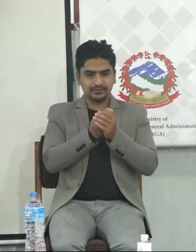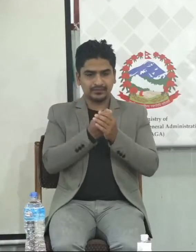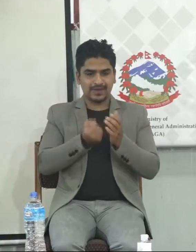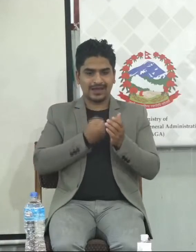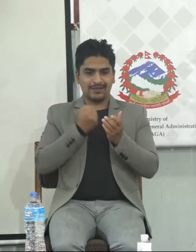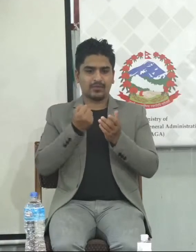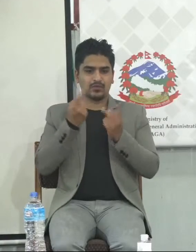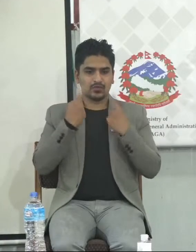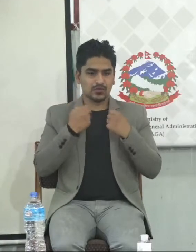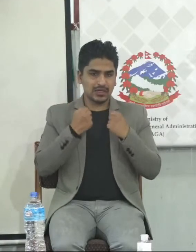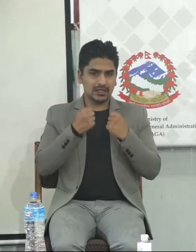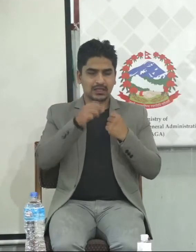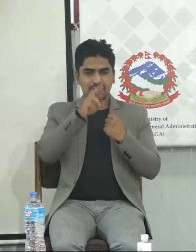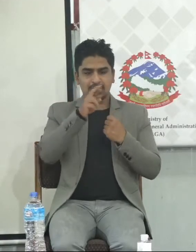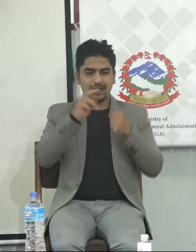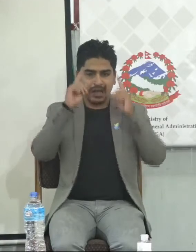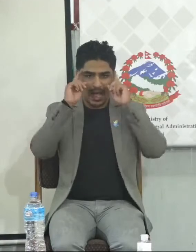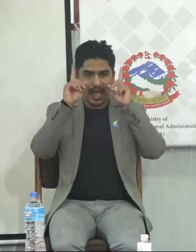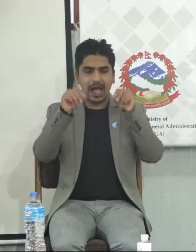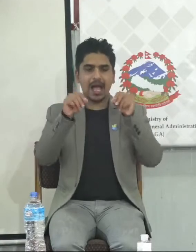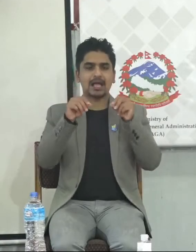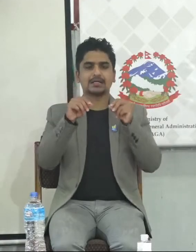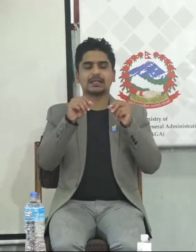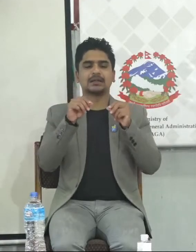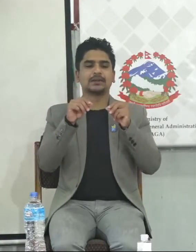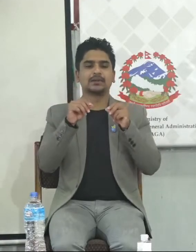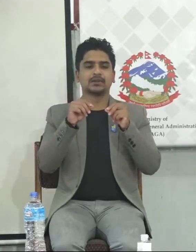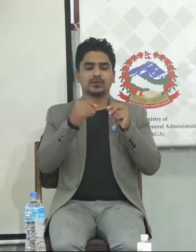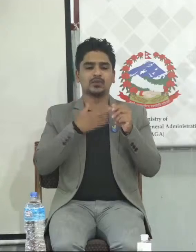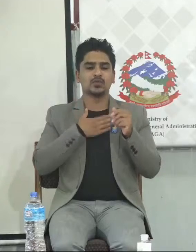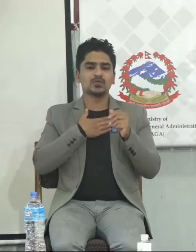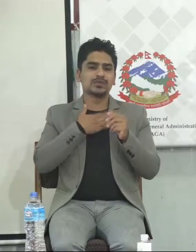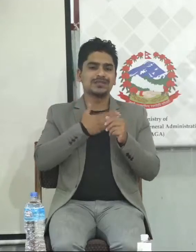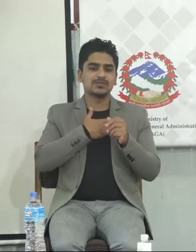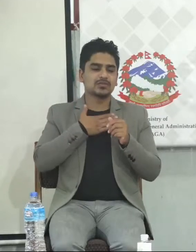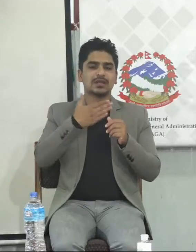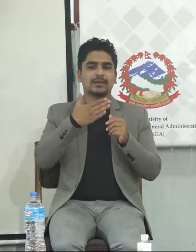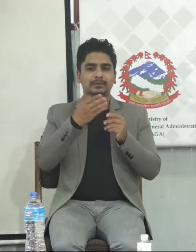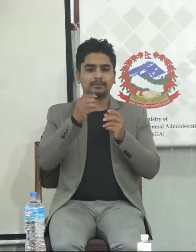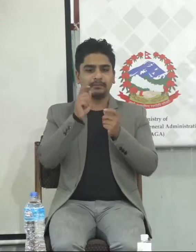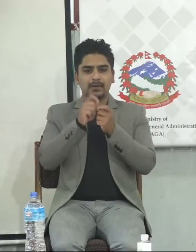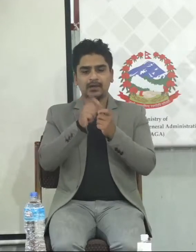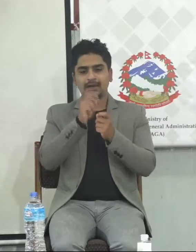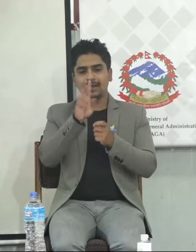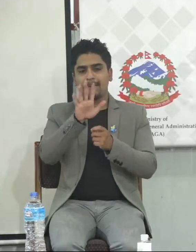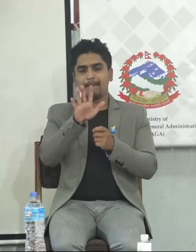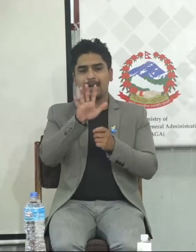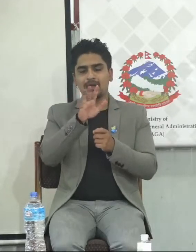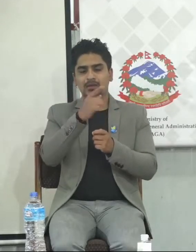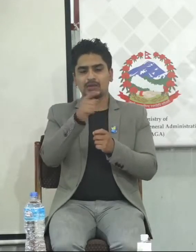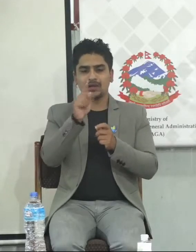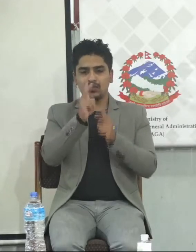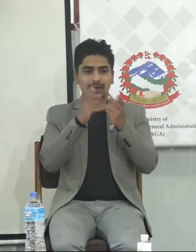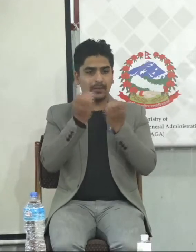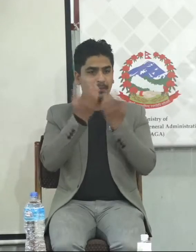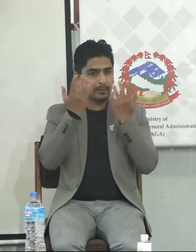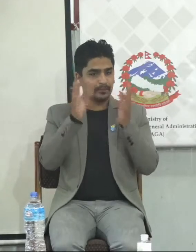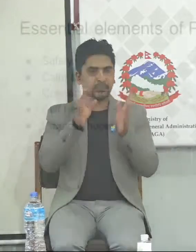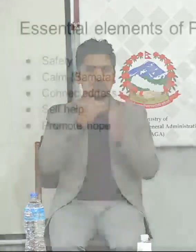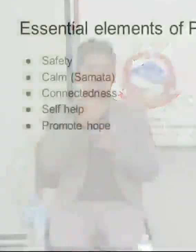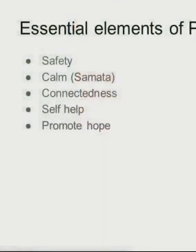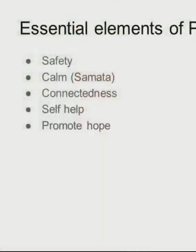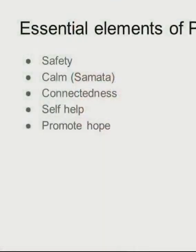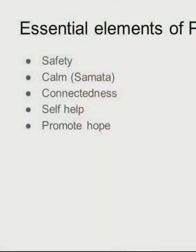So these 5 components, if we could talk on 5 things, they are saying that in a John Hopkins